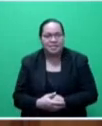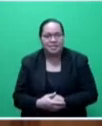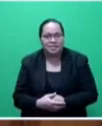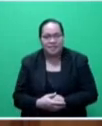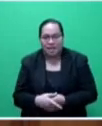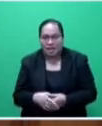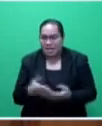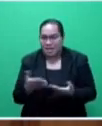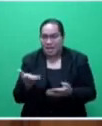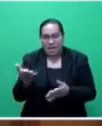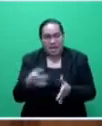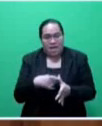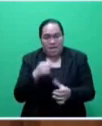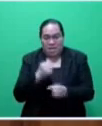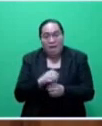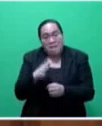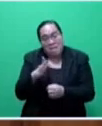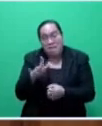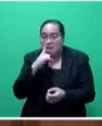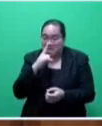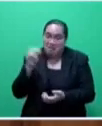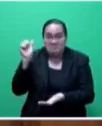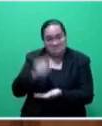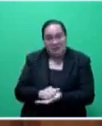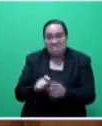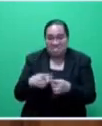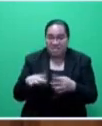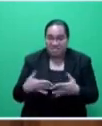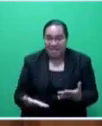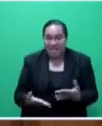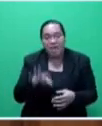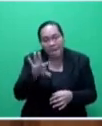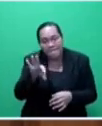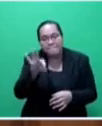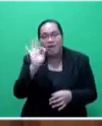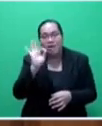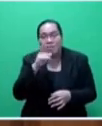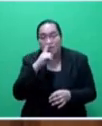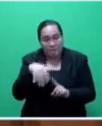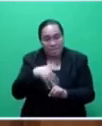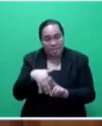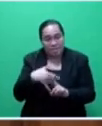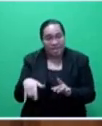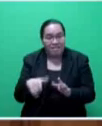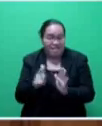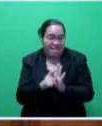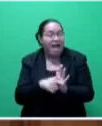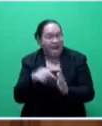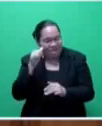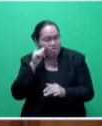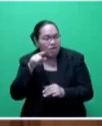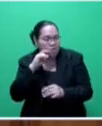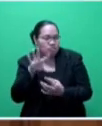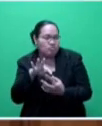current Attorney General, Mr. Speaker, may do the right thing. He may appoint people with legal background. I have no doubt that he would